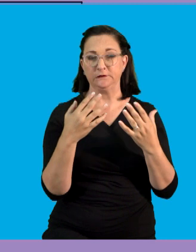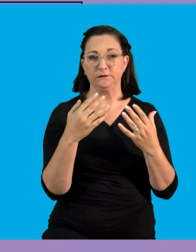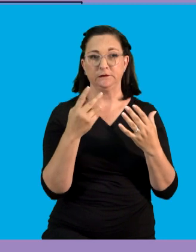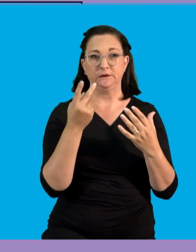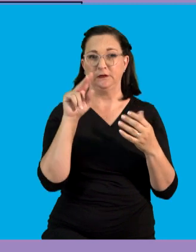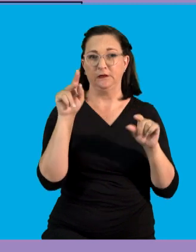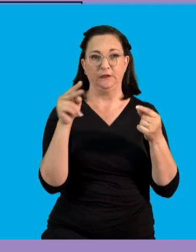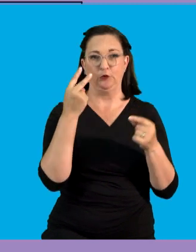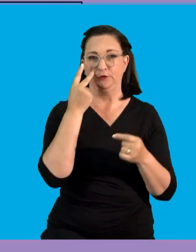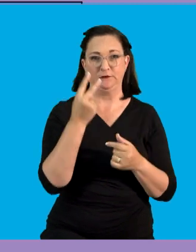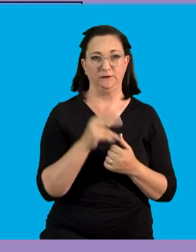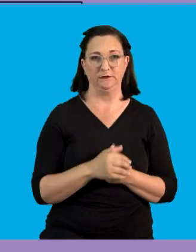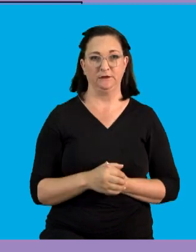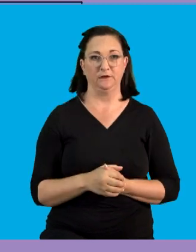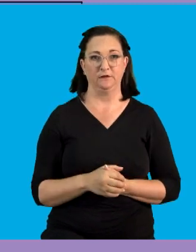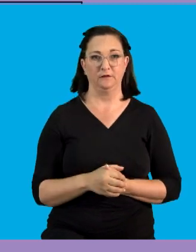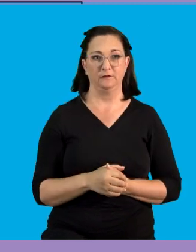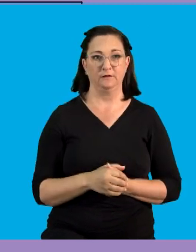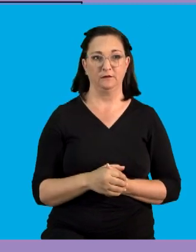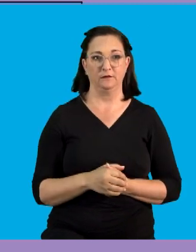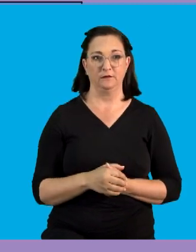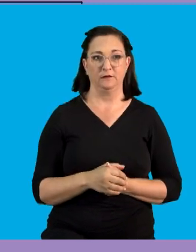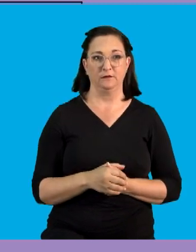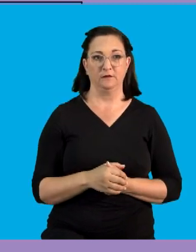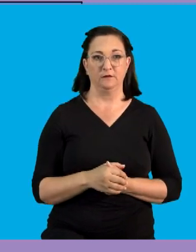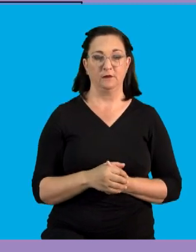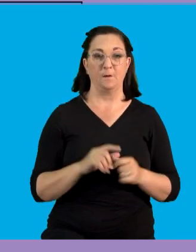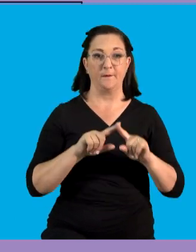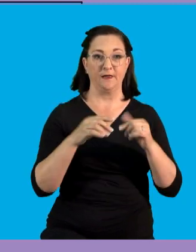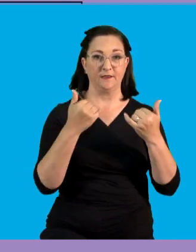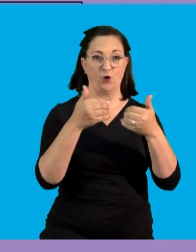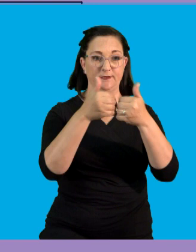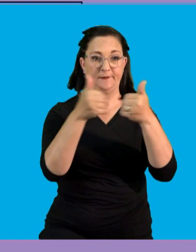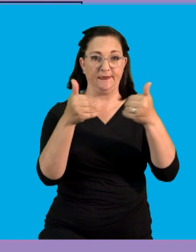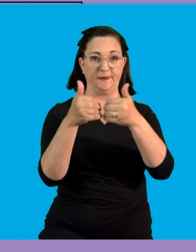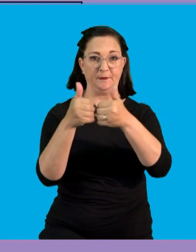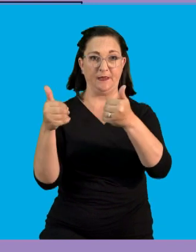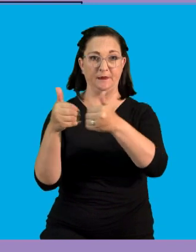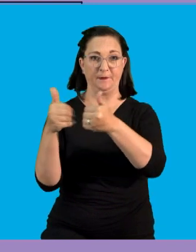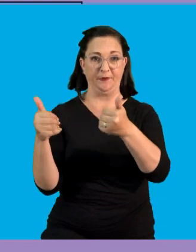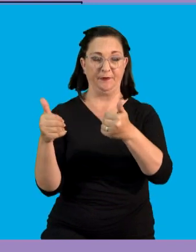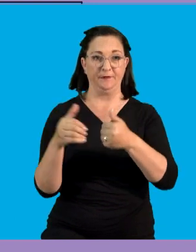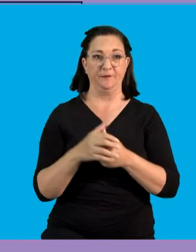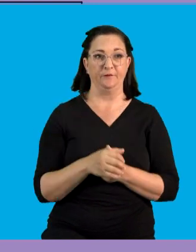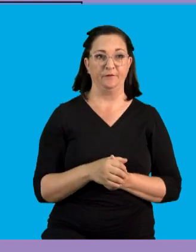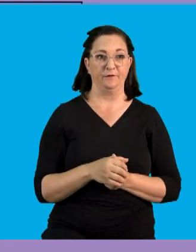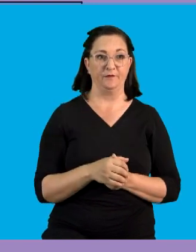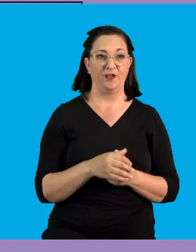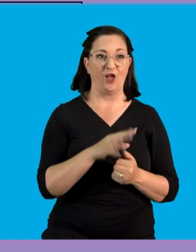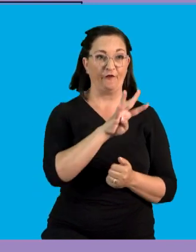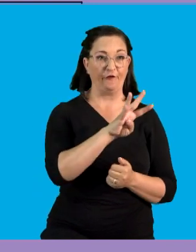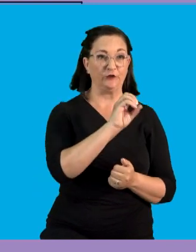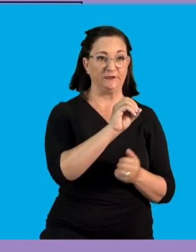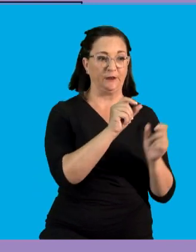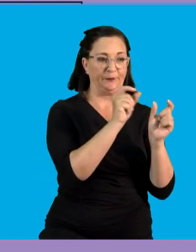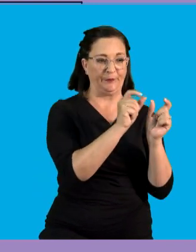much we are taking from that whole. But once I now split that whole into, for example,